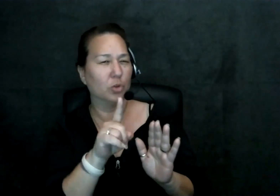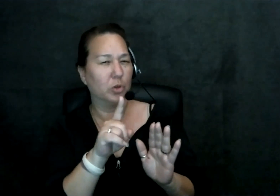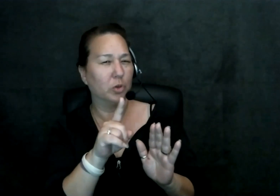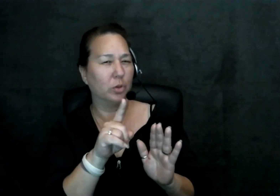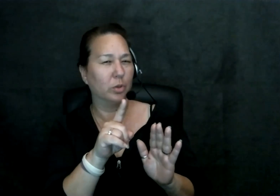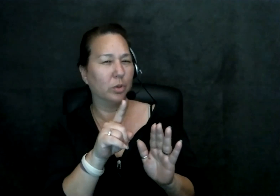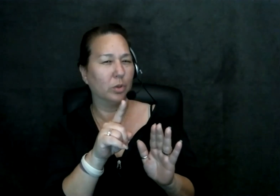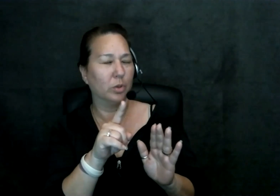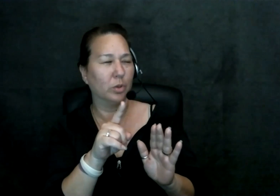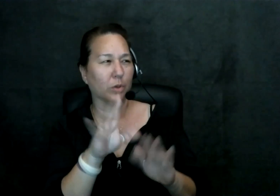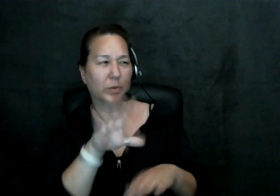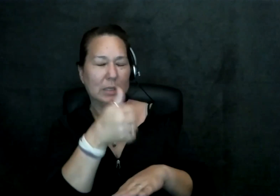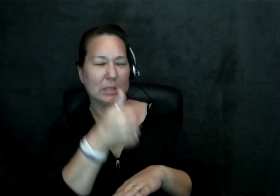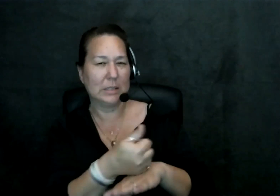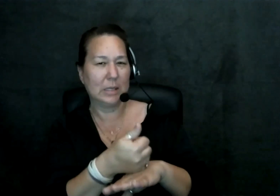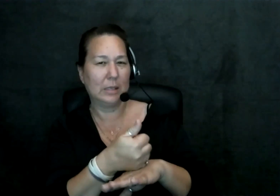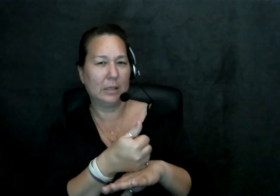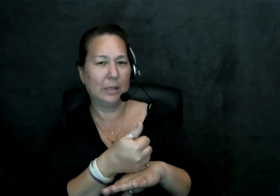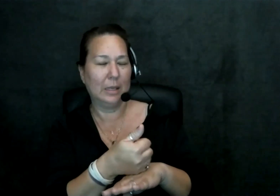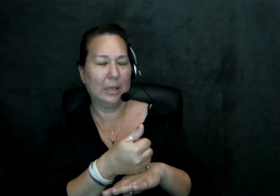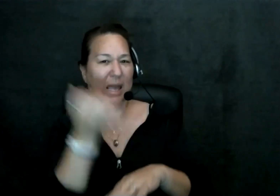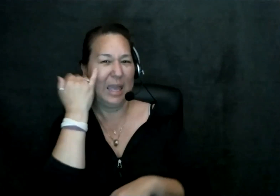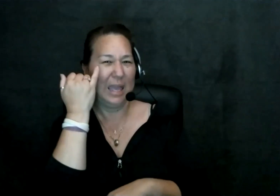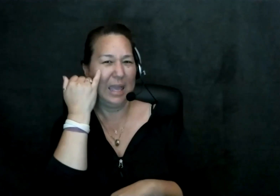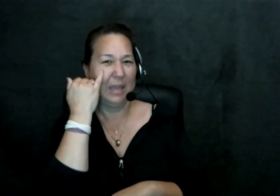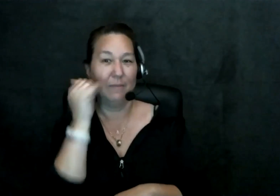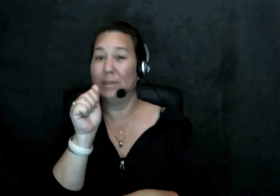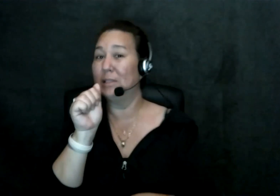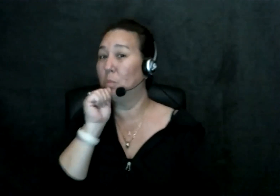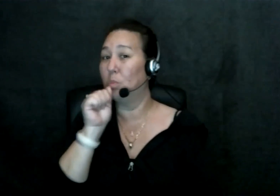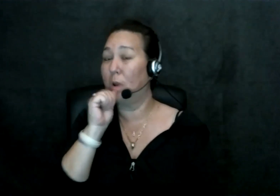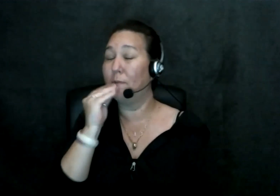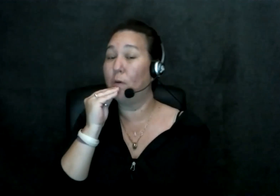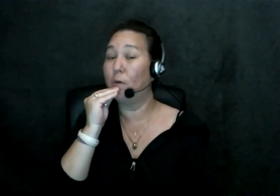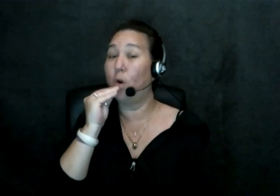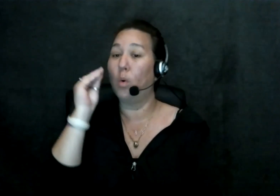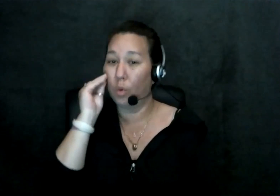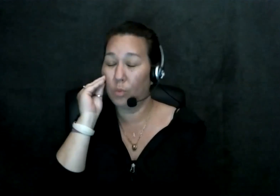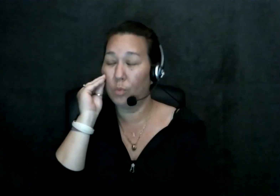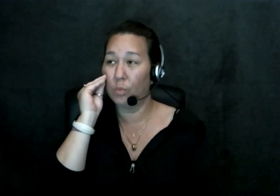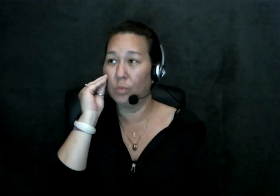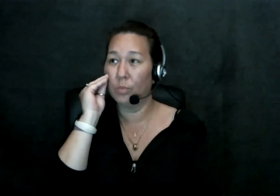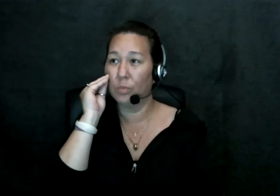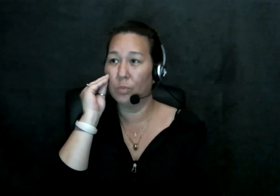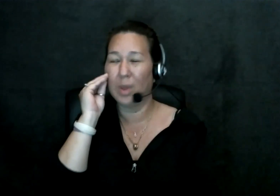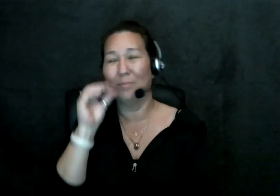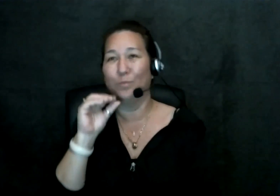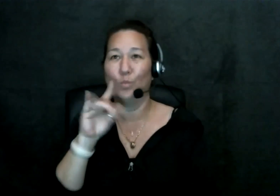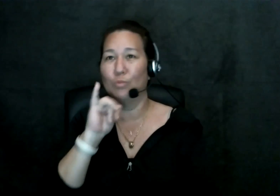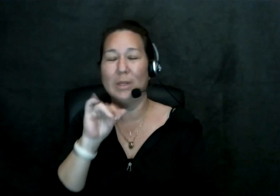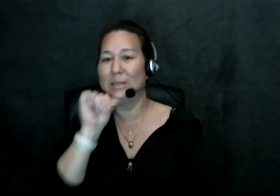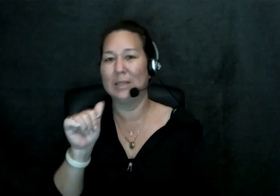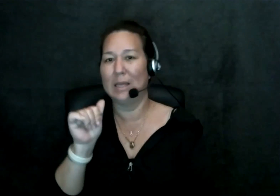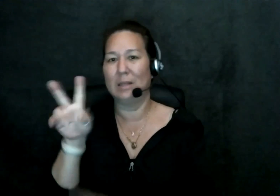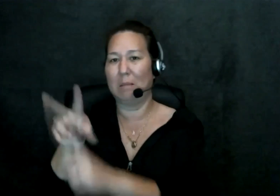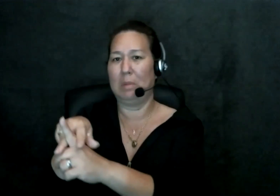the setting would be, but if it's a it's a private home, it wouldn't necessarily apply. Although really any